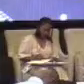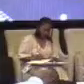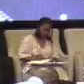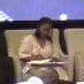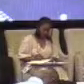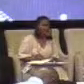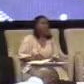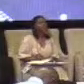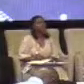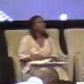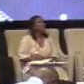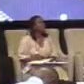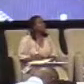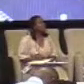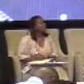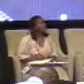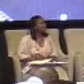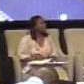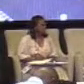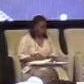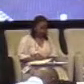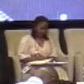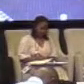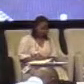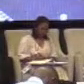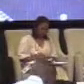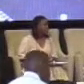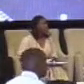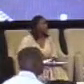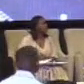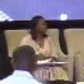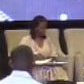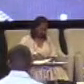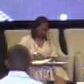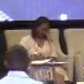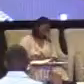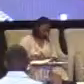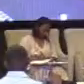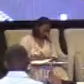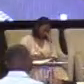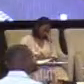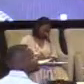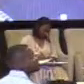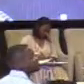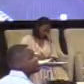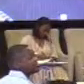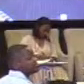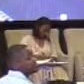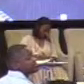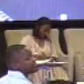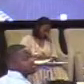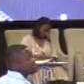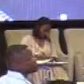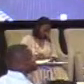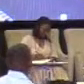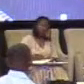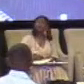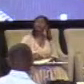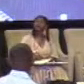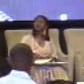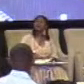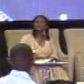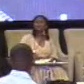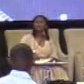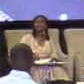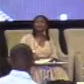This was a question, but I don't know if the pilots are still here. There's a question about what encouraged them to go into There are 3 aviation. pilots